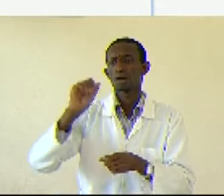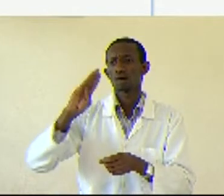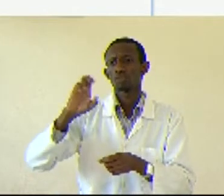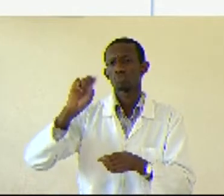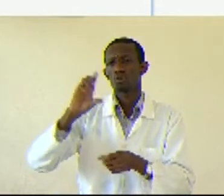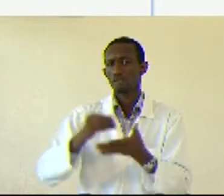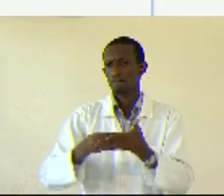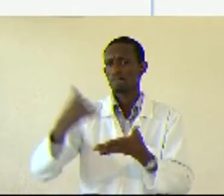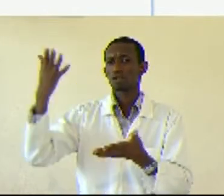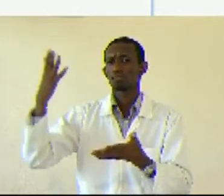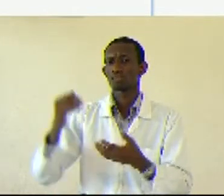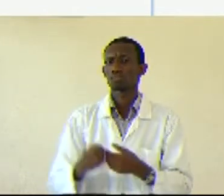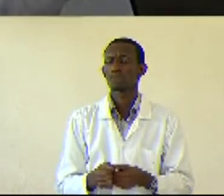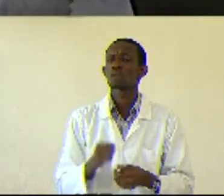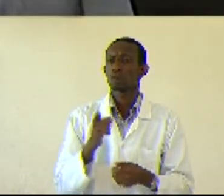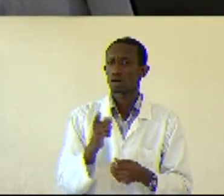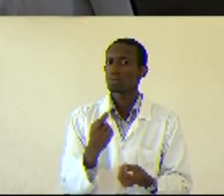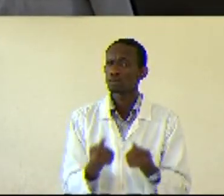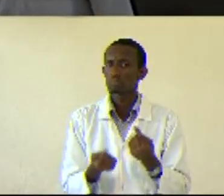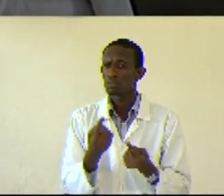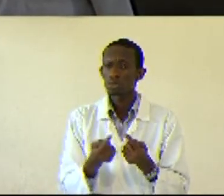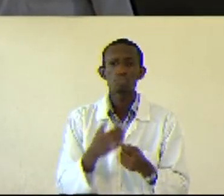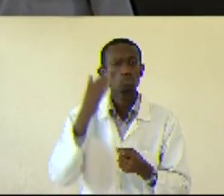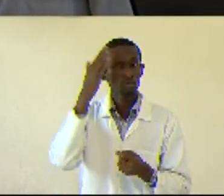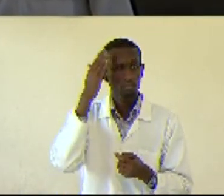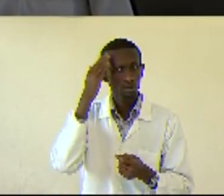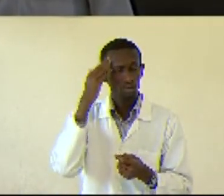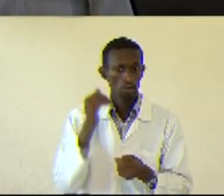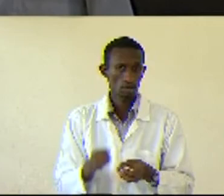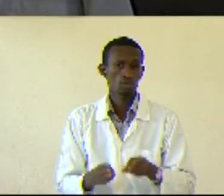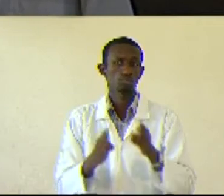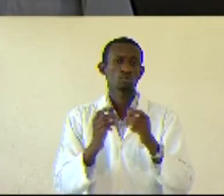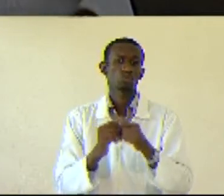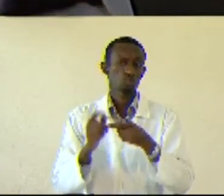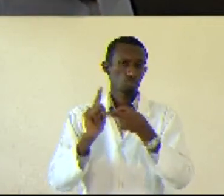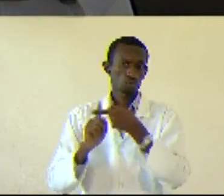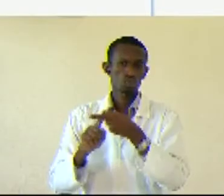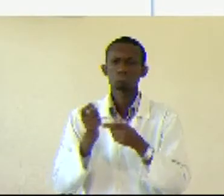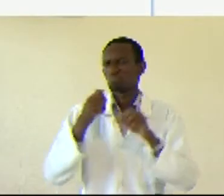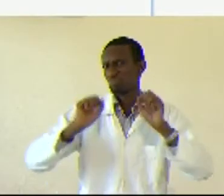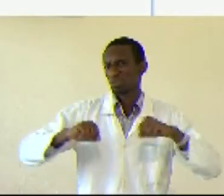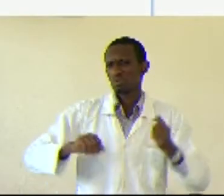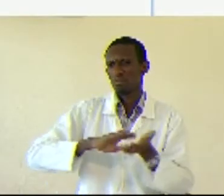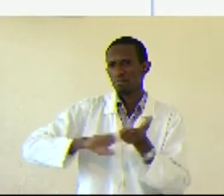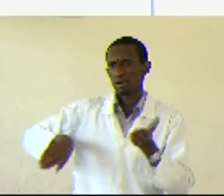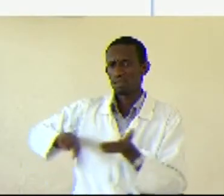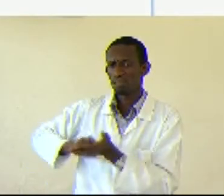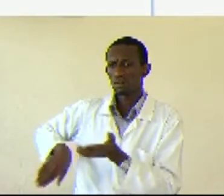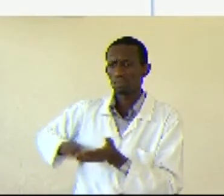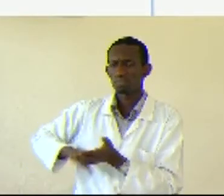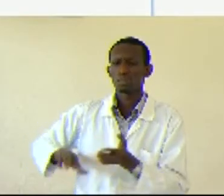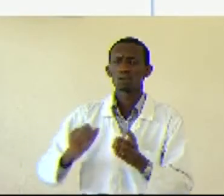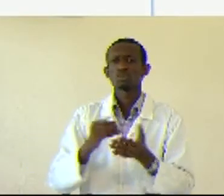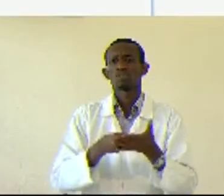we recognize the expression is positive, you can remove the absolute value